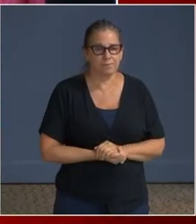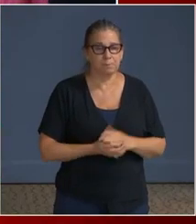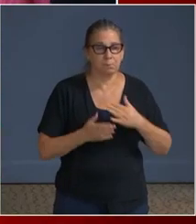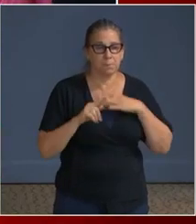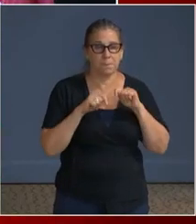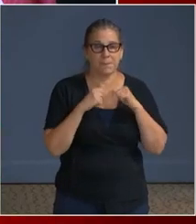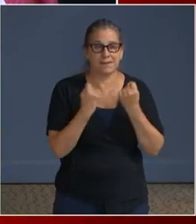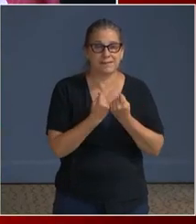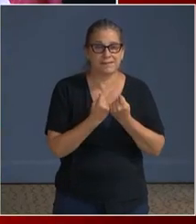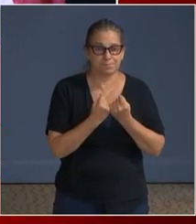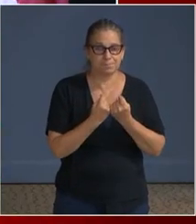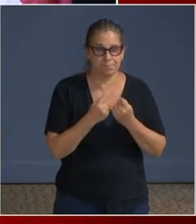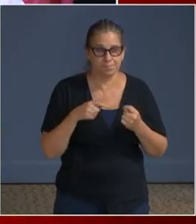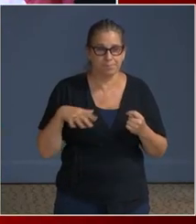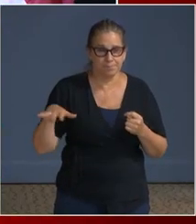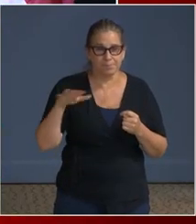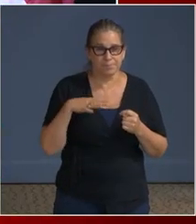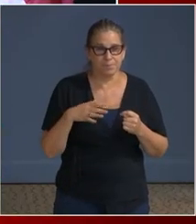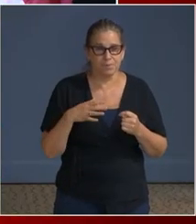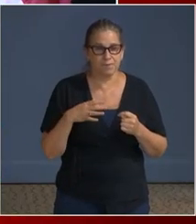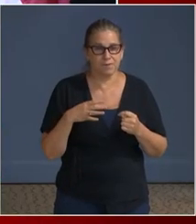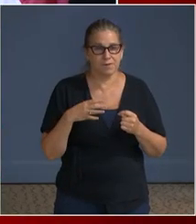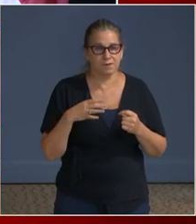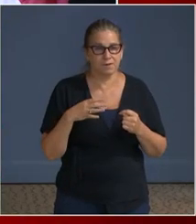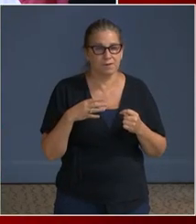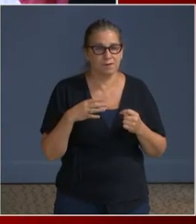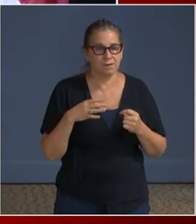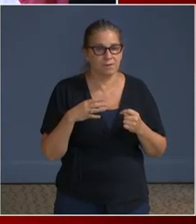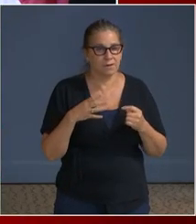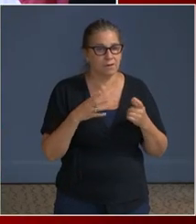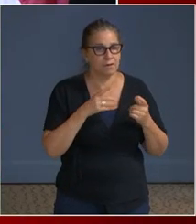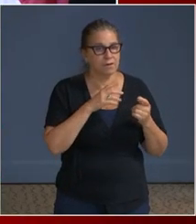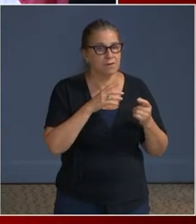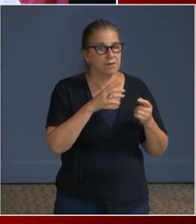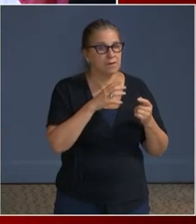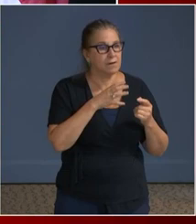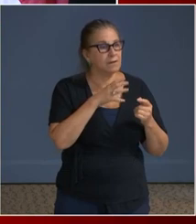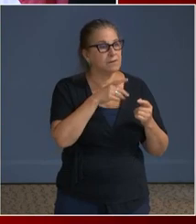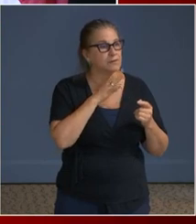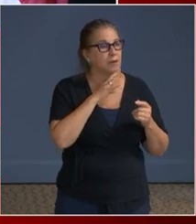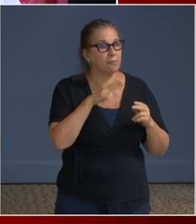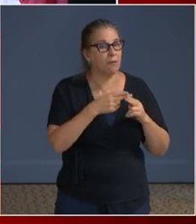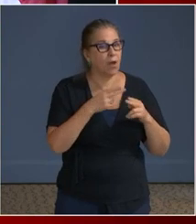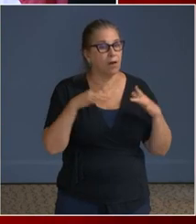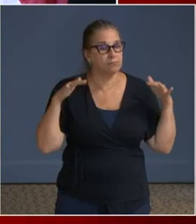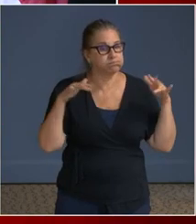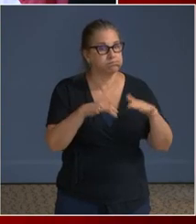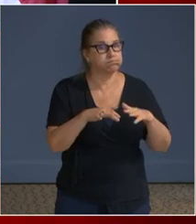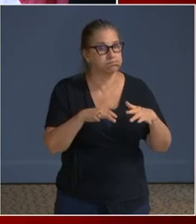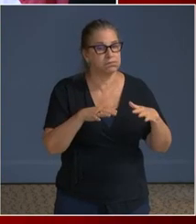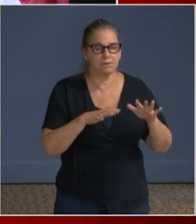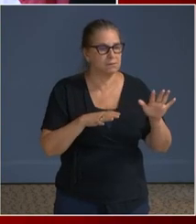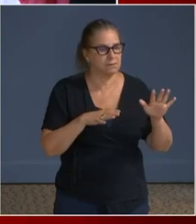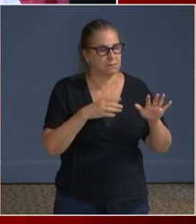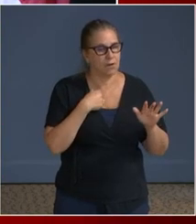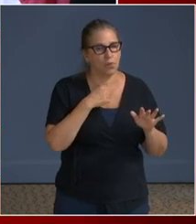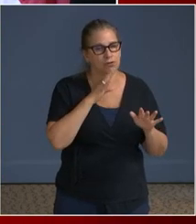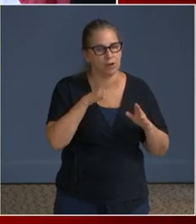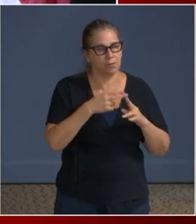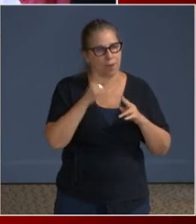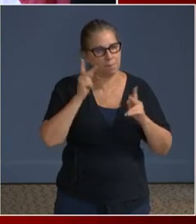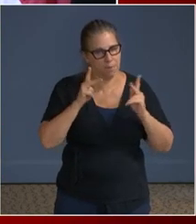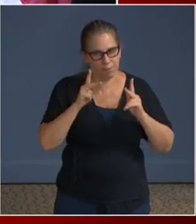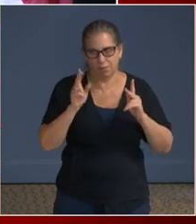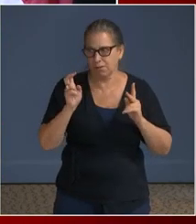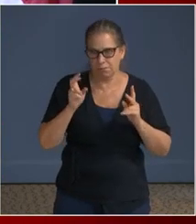surprised that your coverage is about mass gatherings and not about people shooting guns. because that's what the issue is. This gathering could have happened at